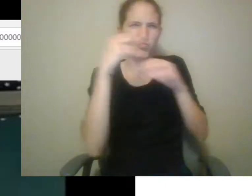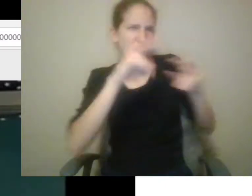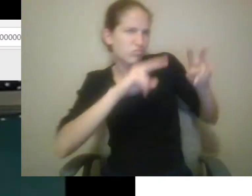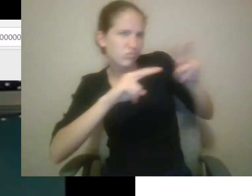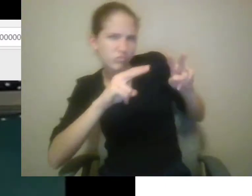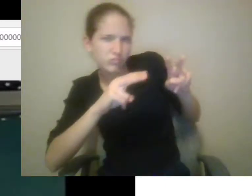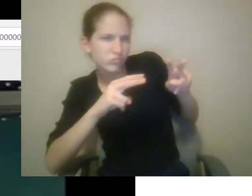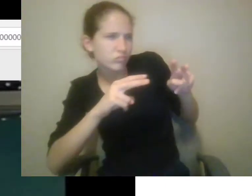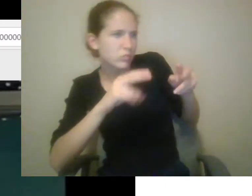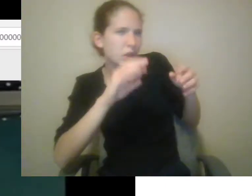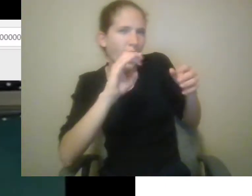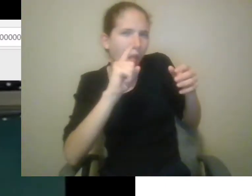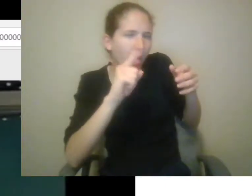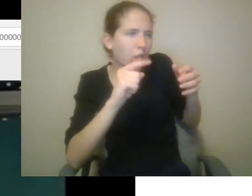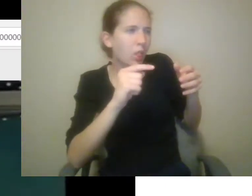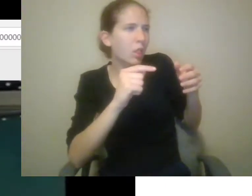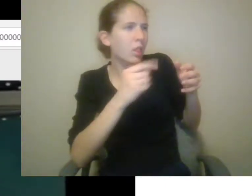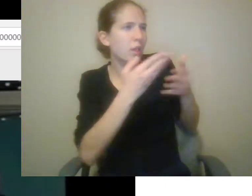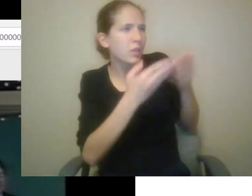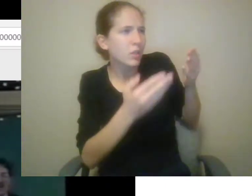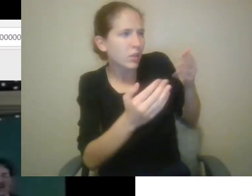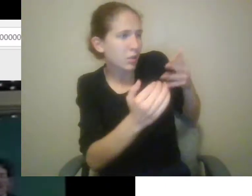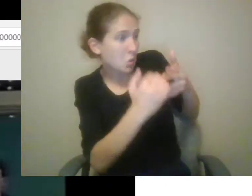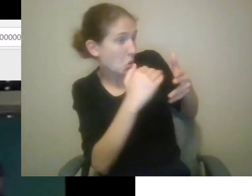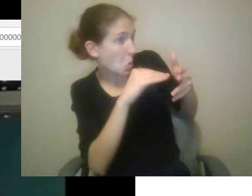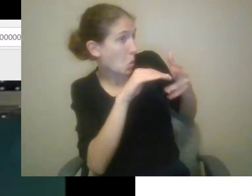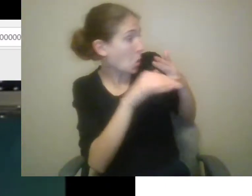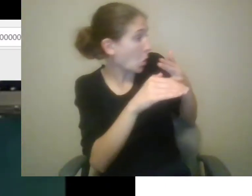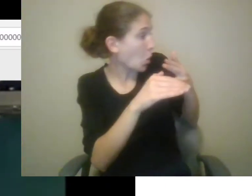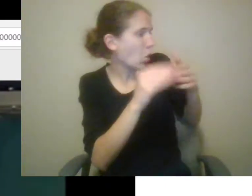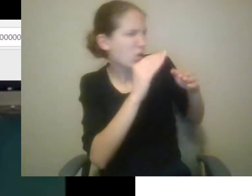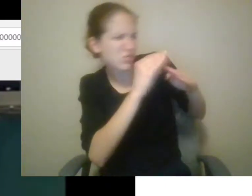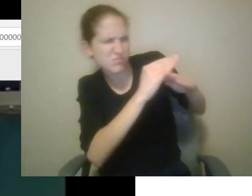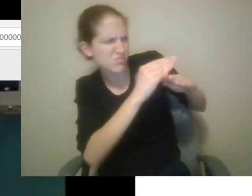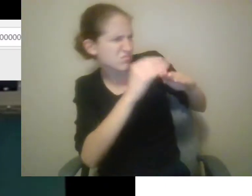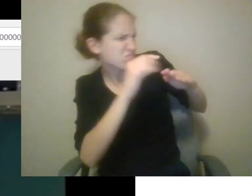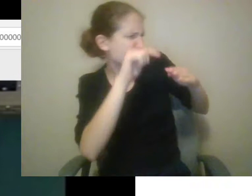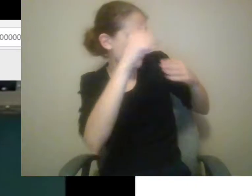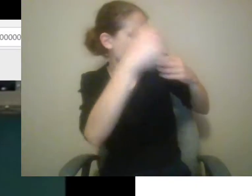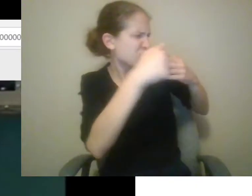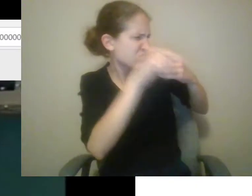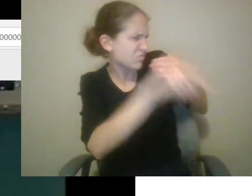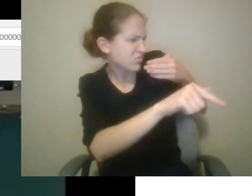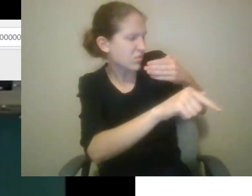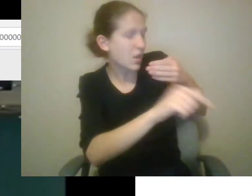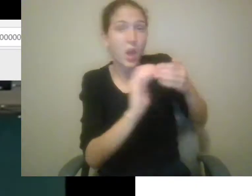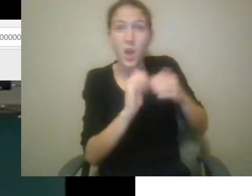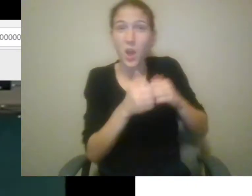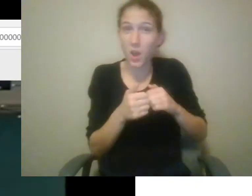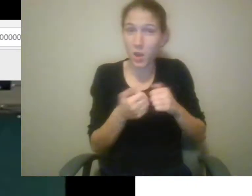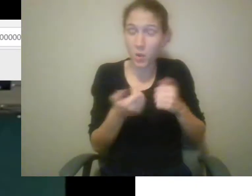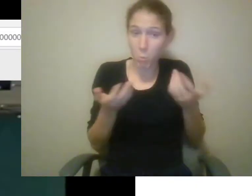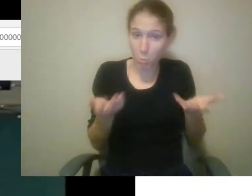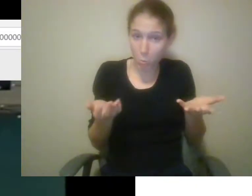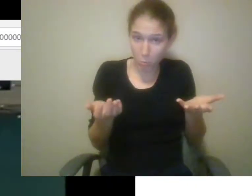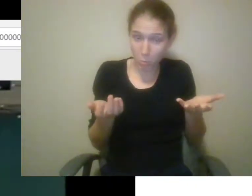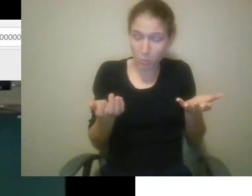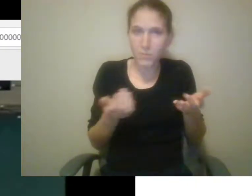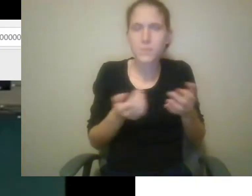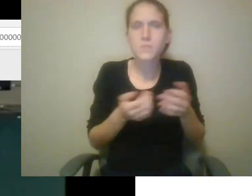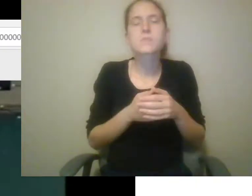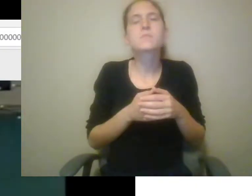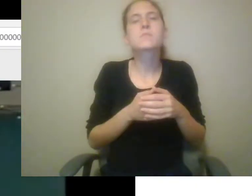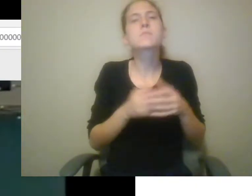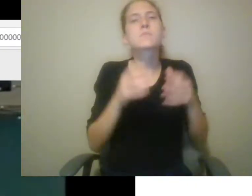right? Well, how does it do that? How can this membrane